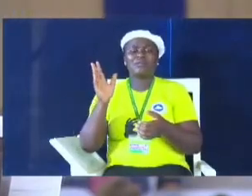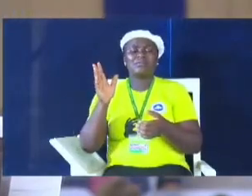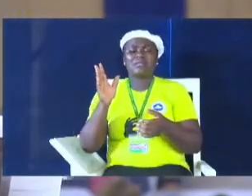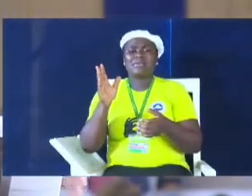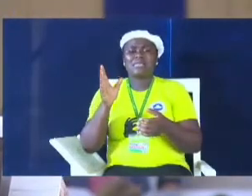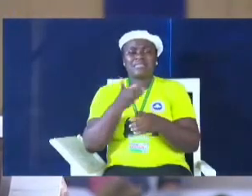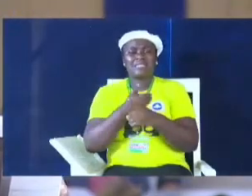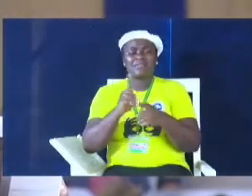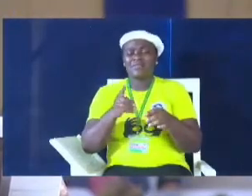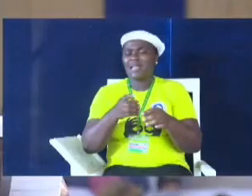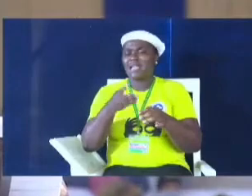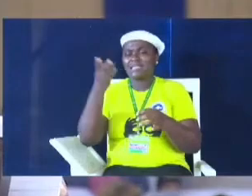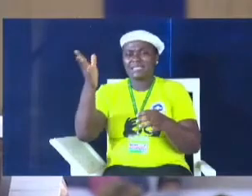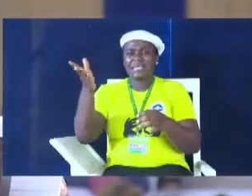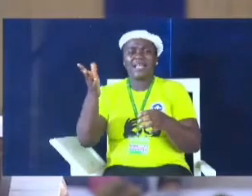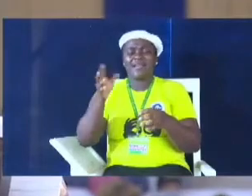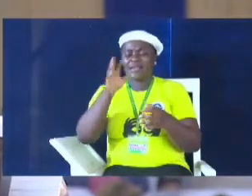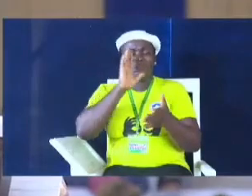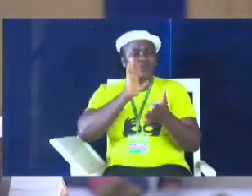hunger.